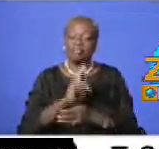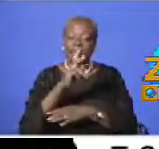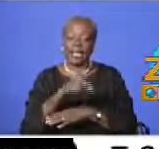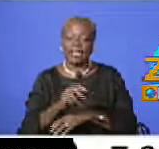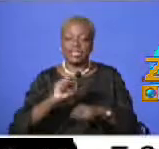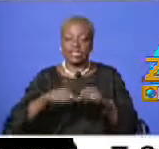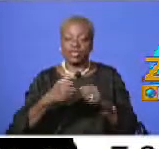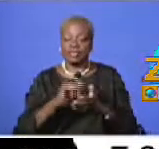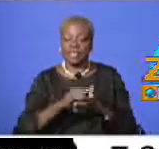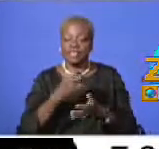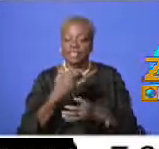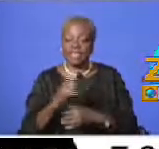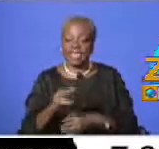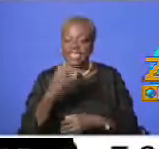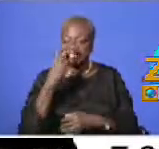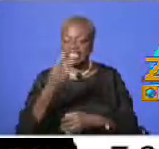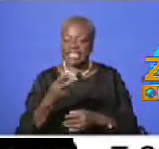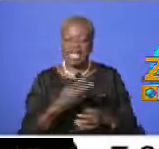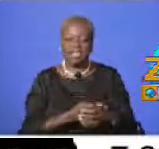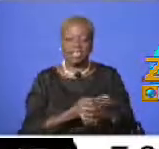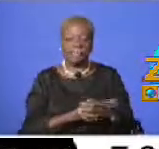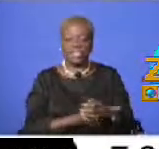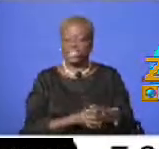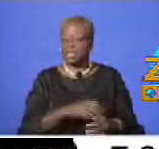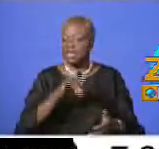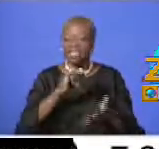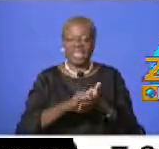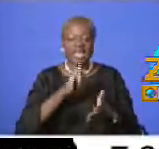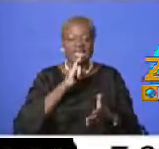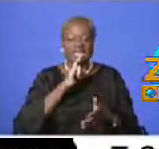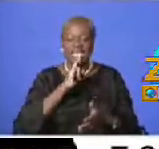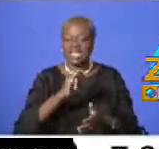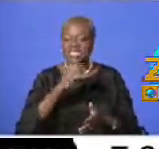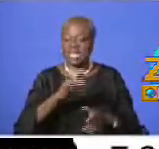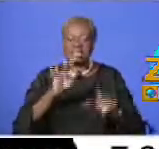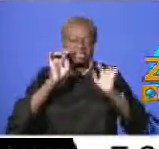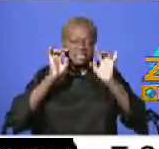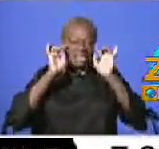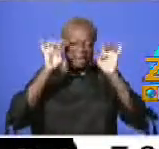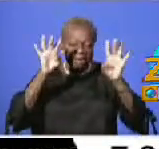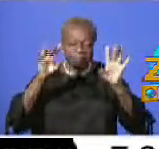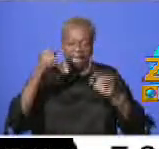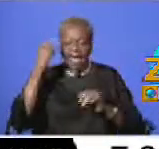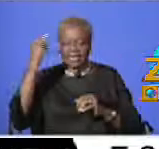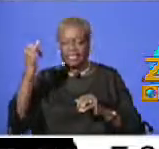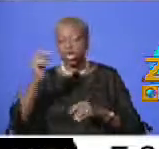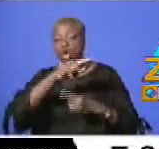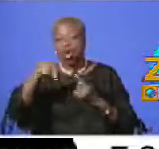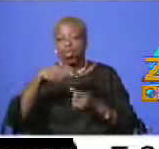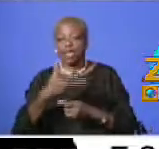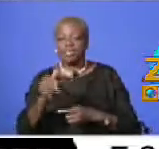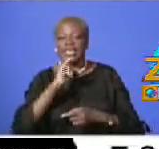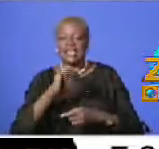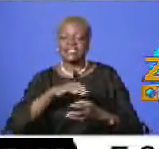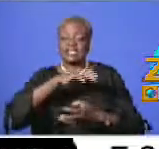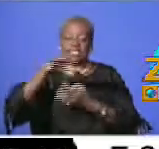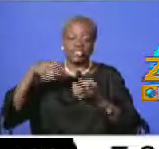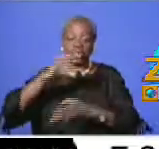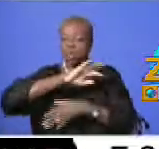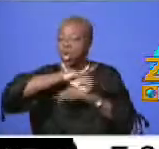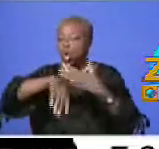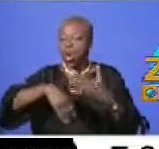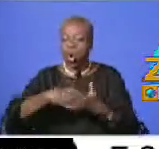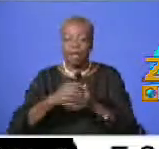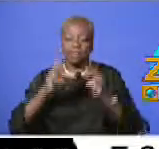And that's really, really a terrible idea, because when there is a storm, all of that wave energy